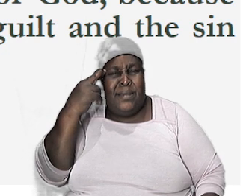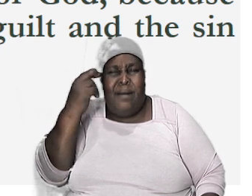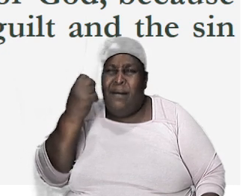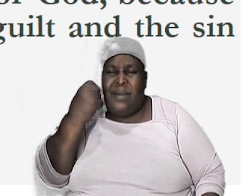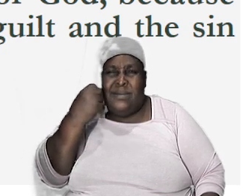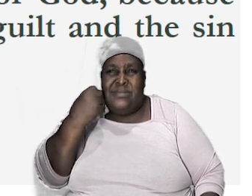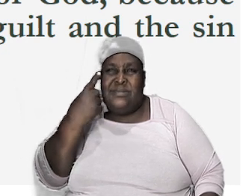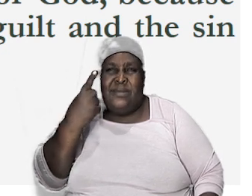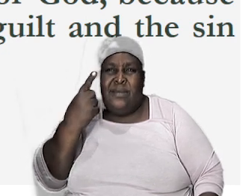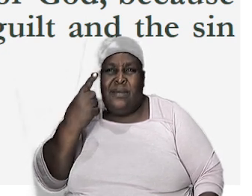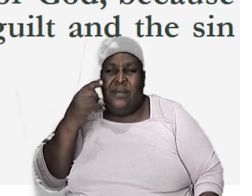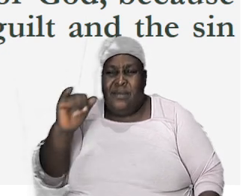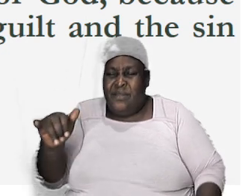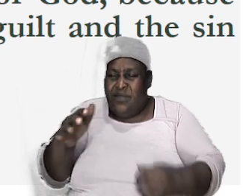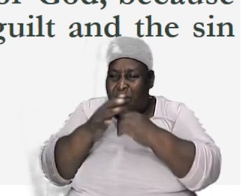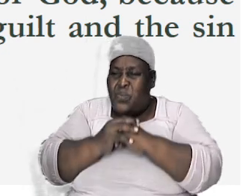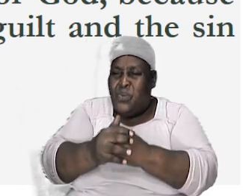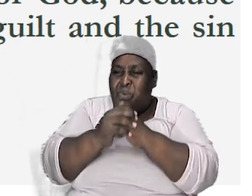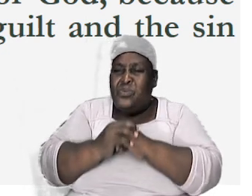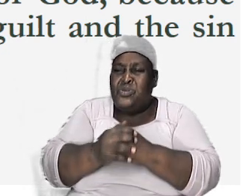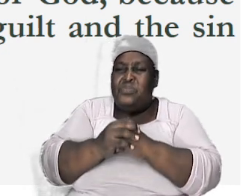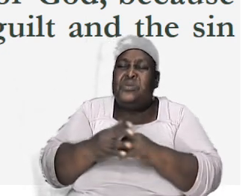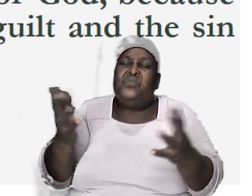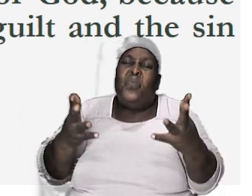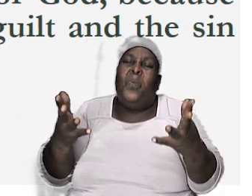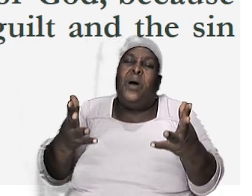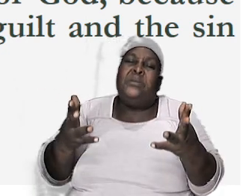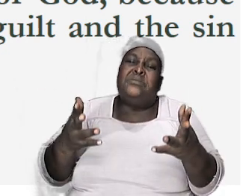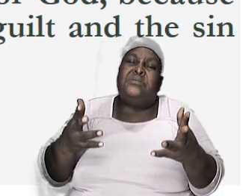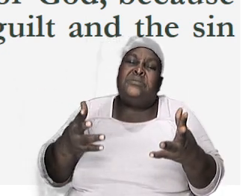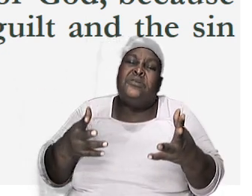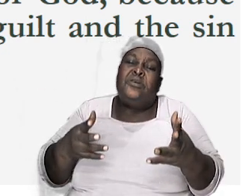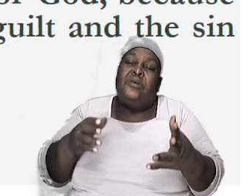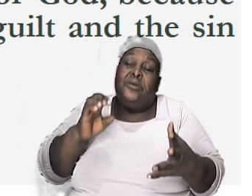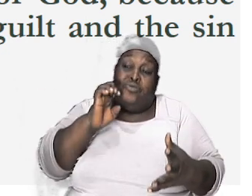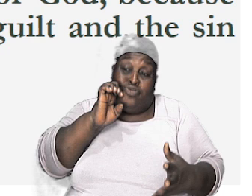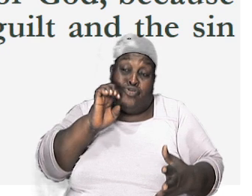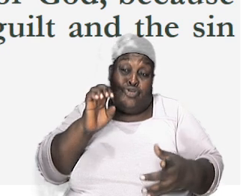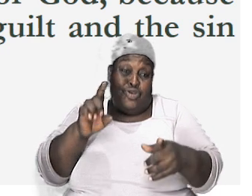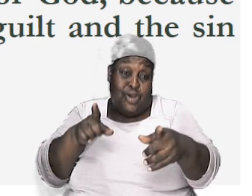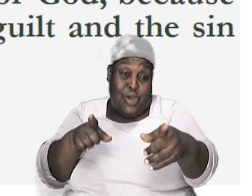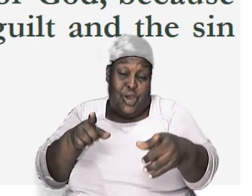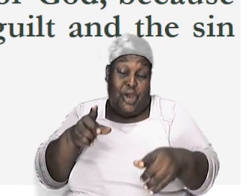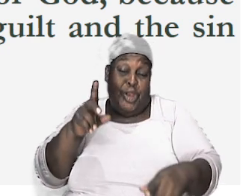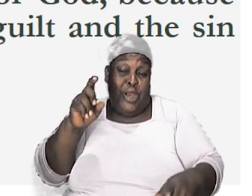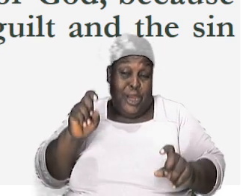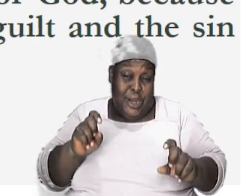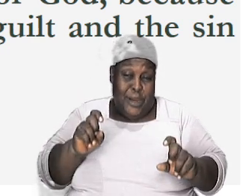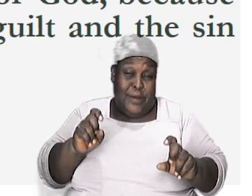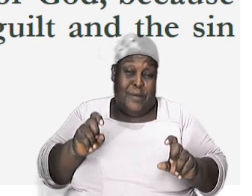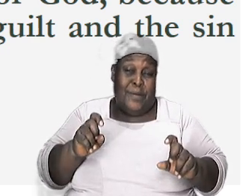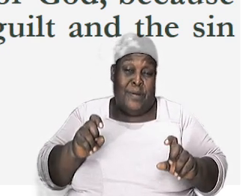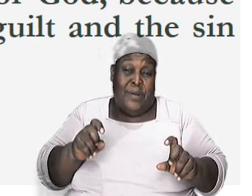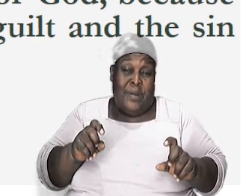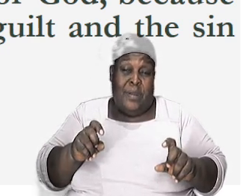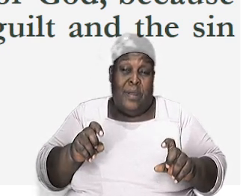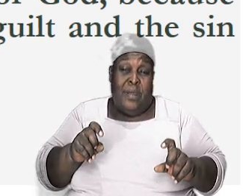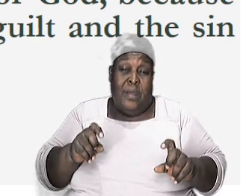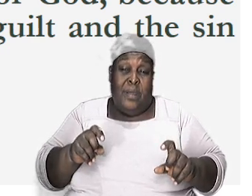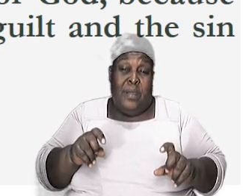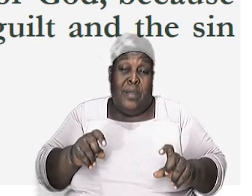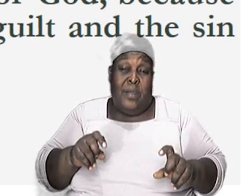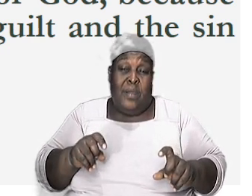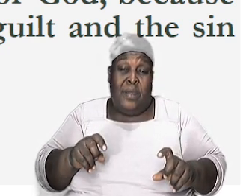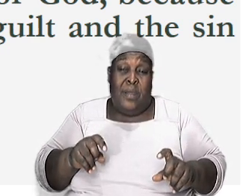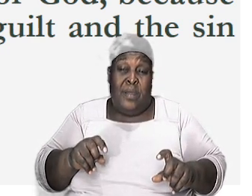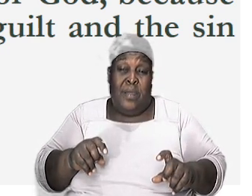understood, that worship is really what she needs. I said earlier, and I said, and not just worship, but worship of who is